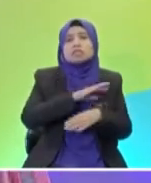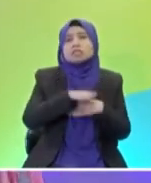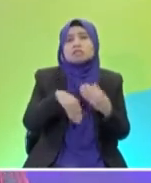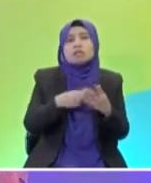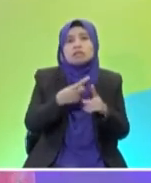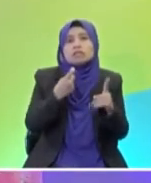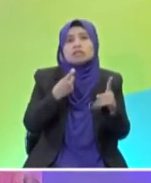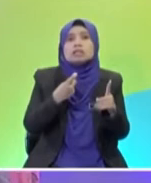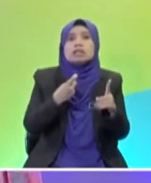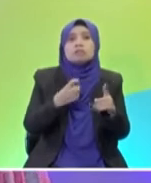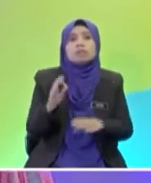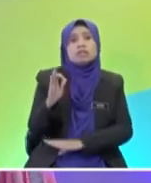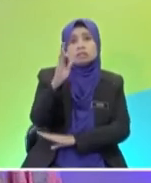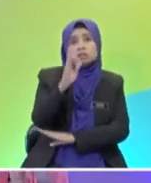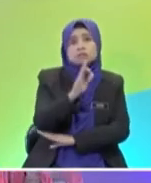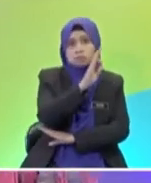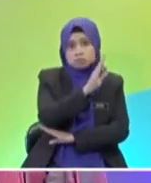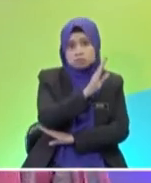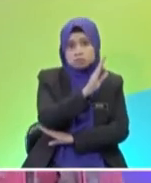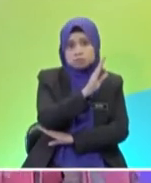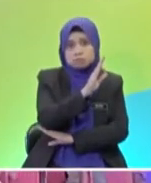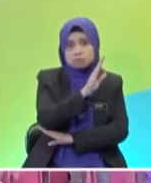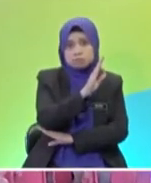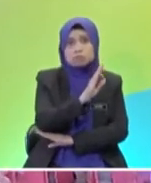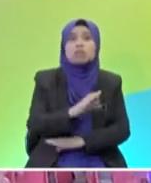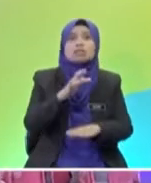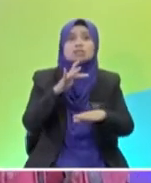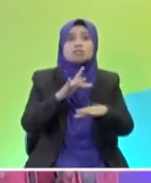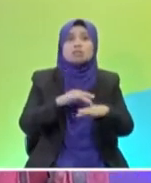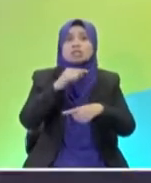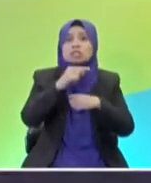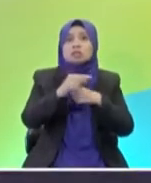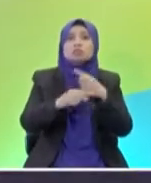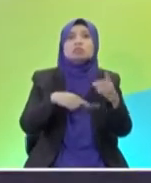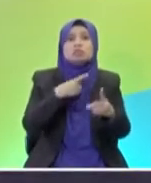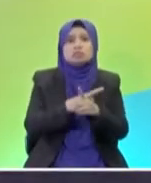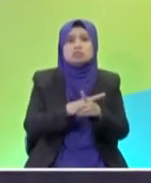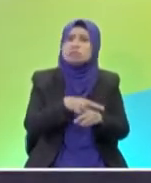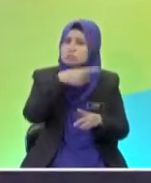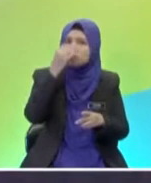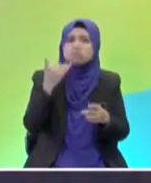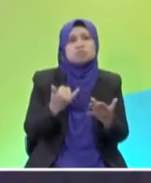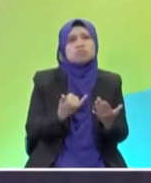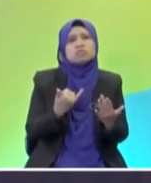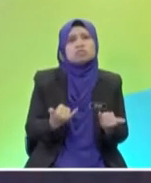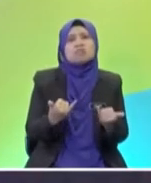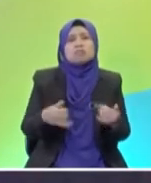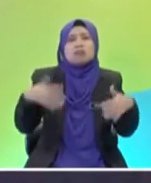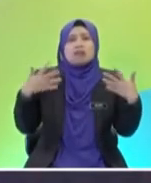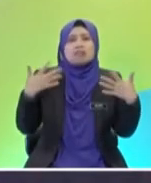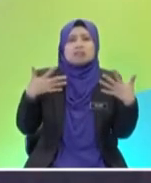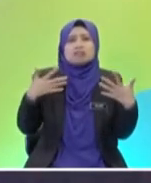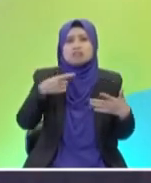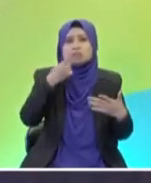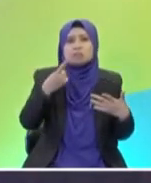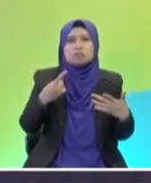factories, from the vehicles, okay? It will cause for the global warming. No wonder it's so hot today. Nowadays, the weather is so terrible because the